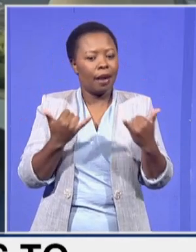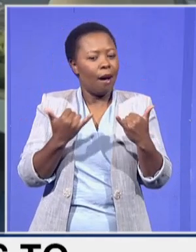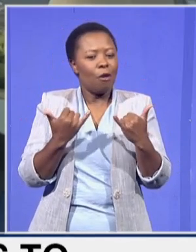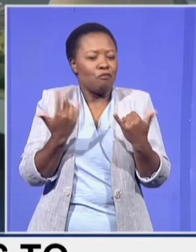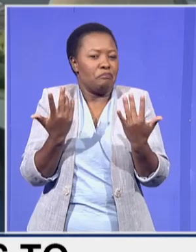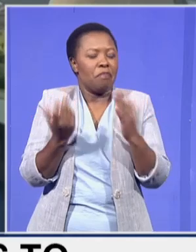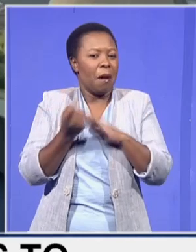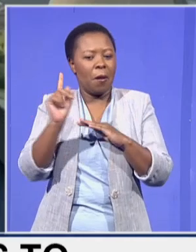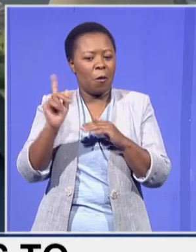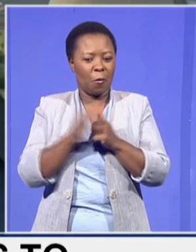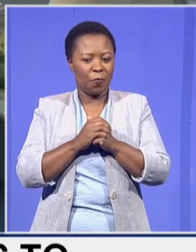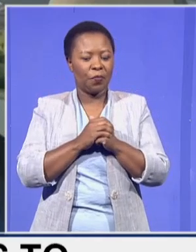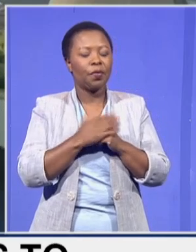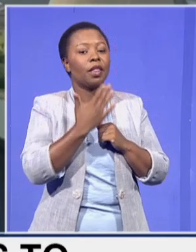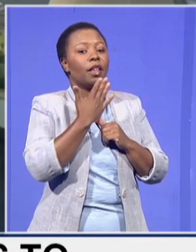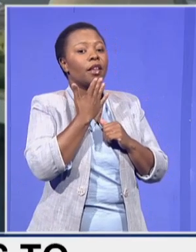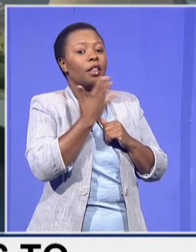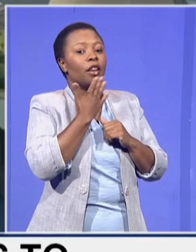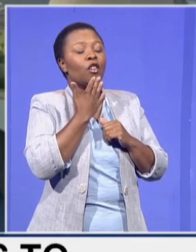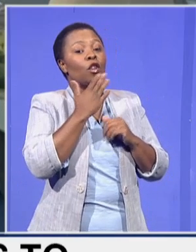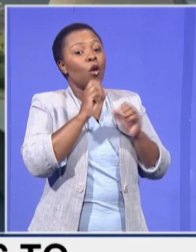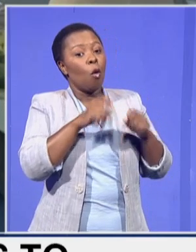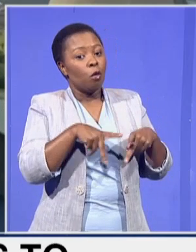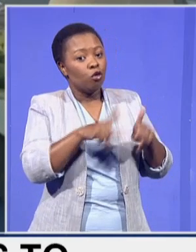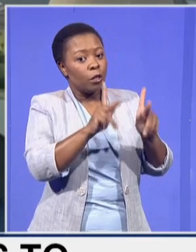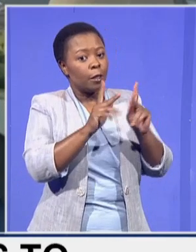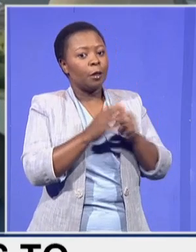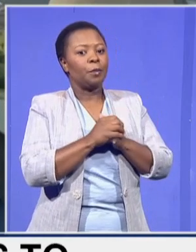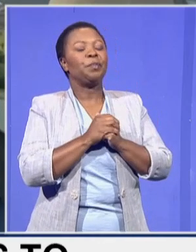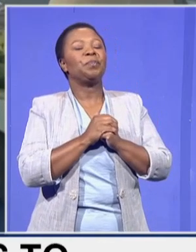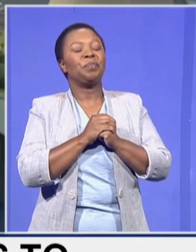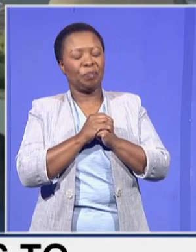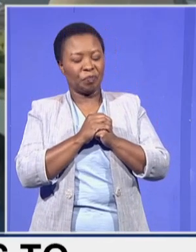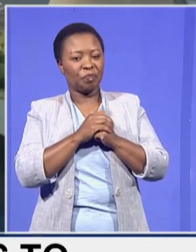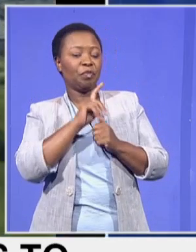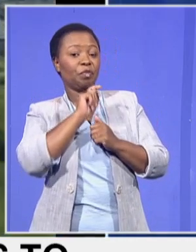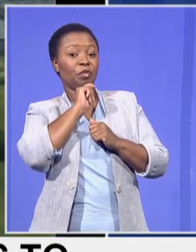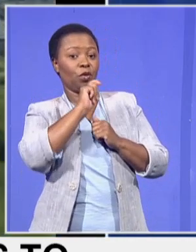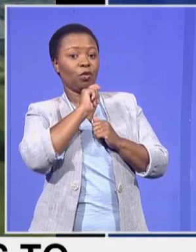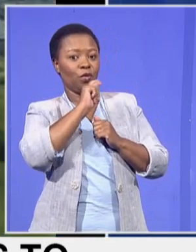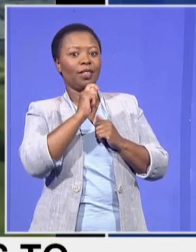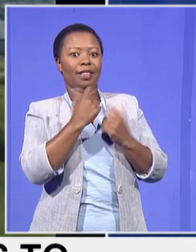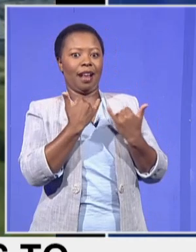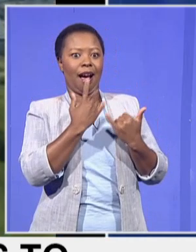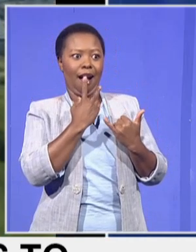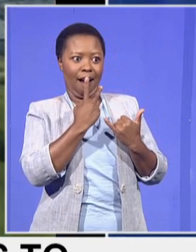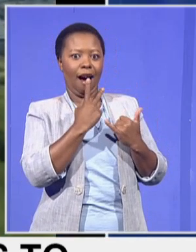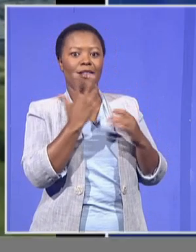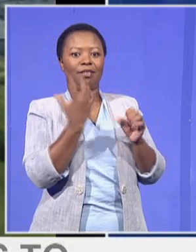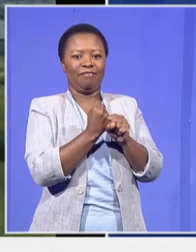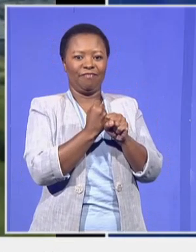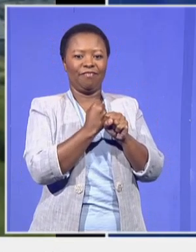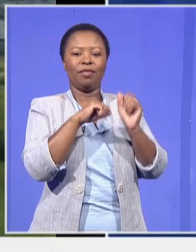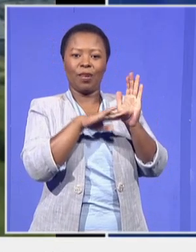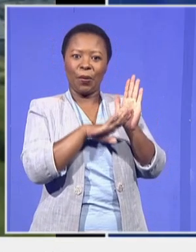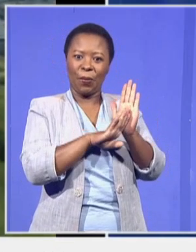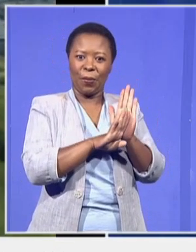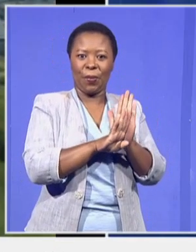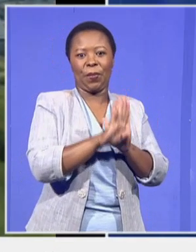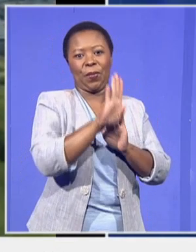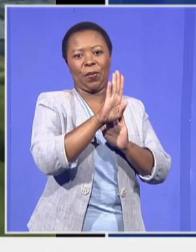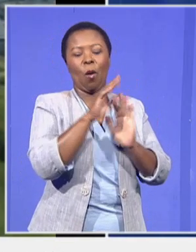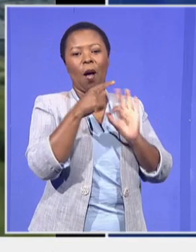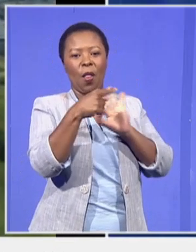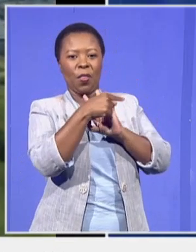Thank you very much, and thanks for the opportunity. Certainly, we have seen some improvement also, as you've indicated, also at the 3 power